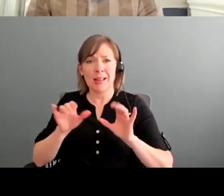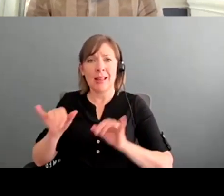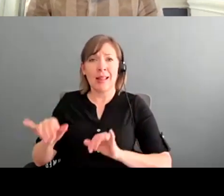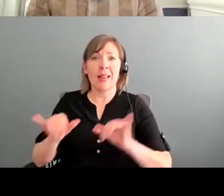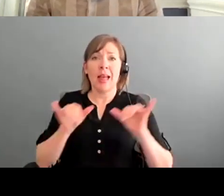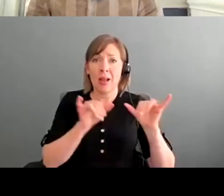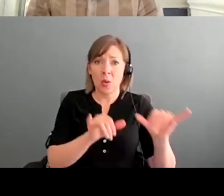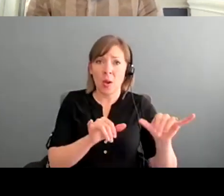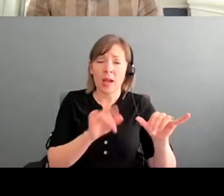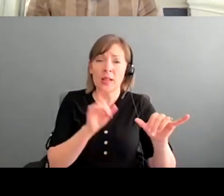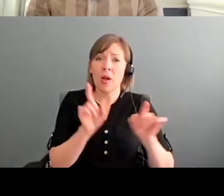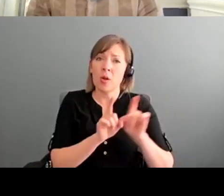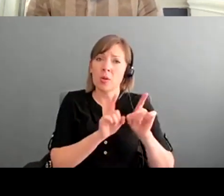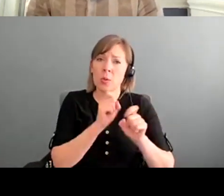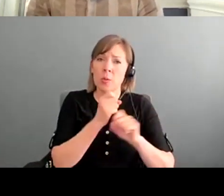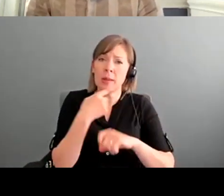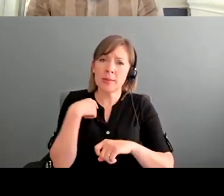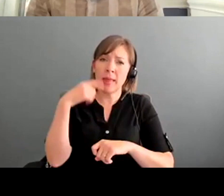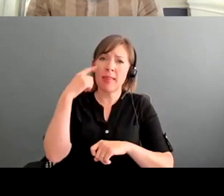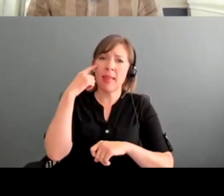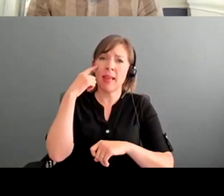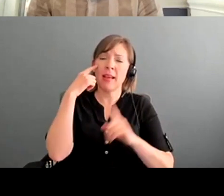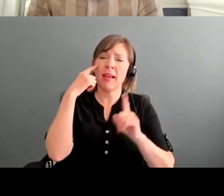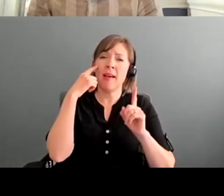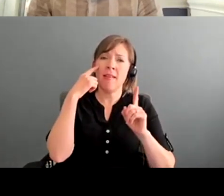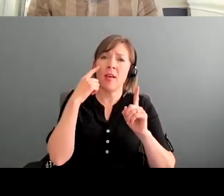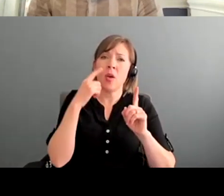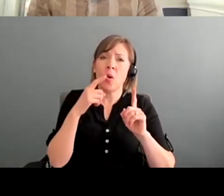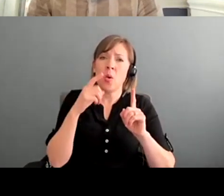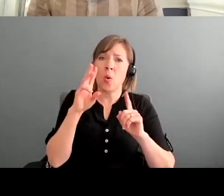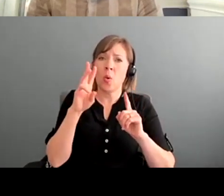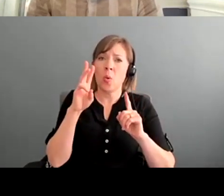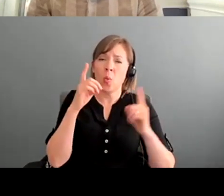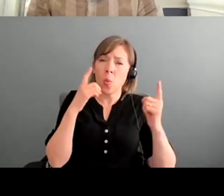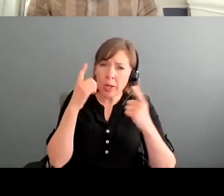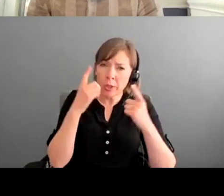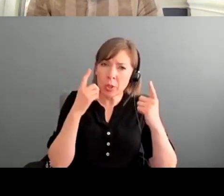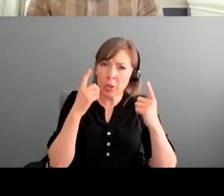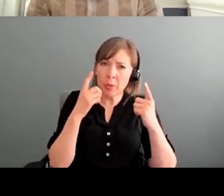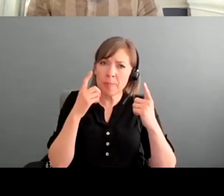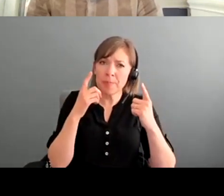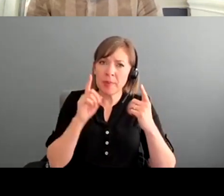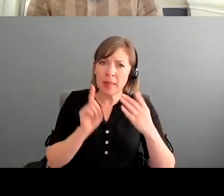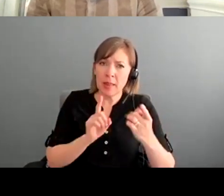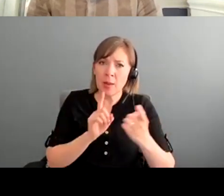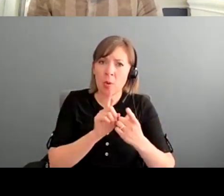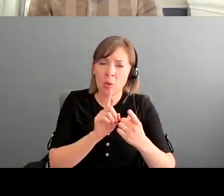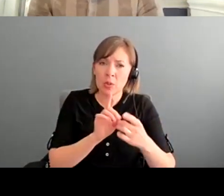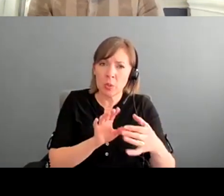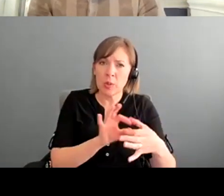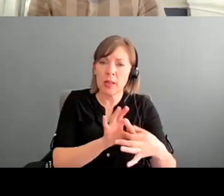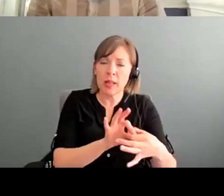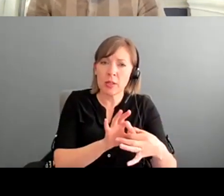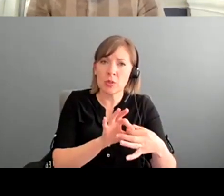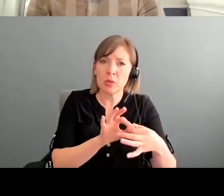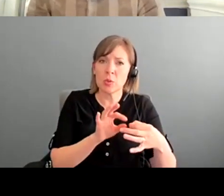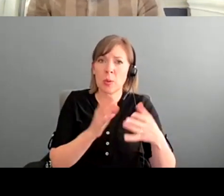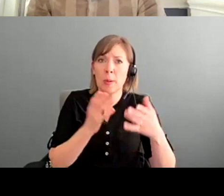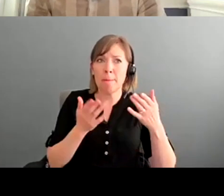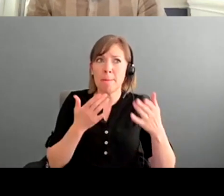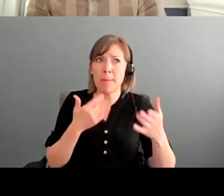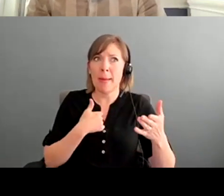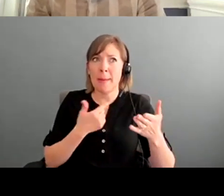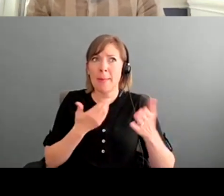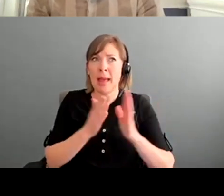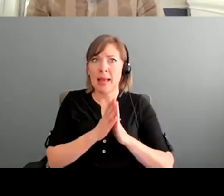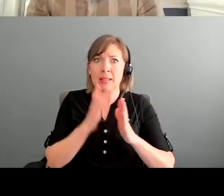Likewise, it also makes me think of wonder about this approach in relation to, maybe I'm asking